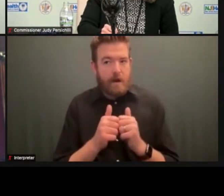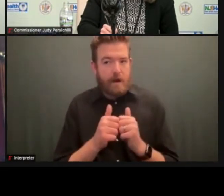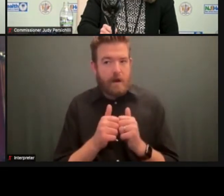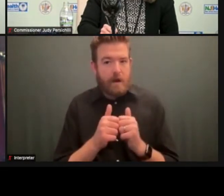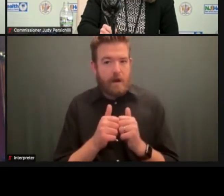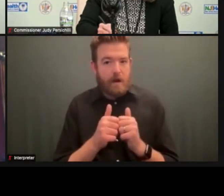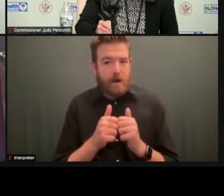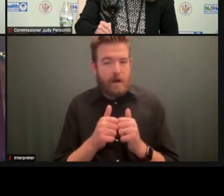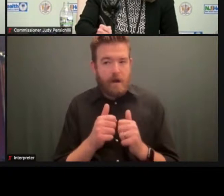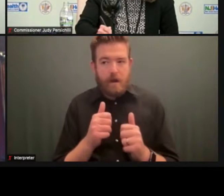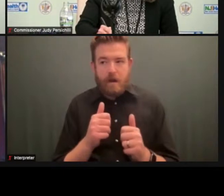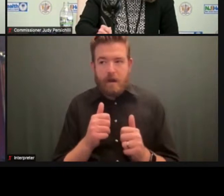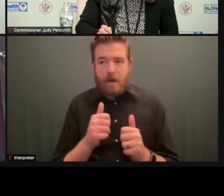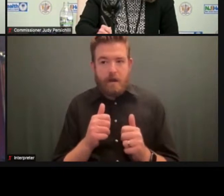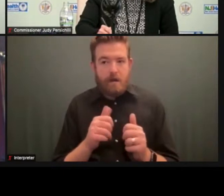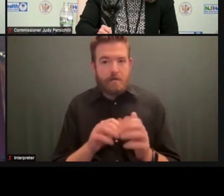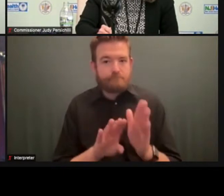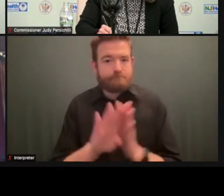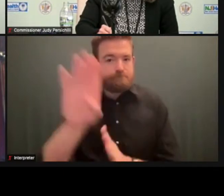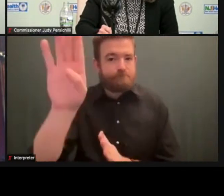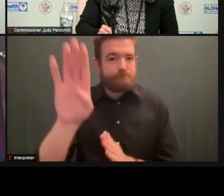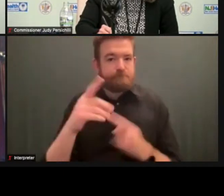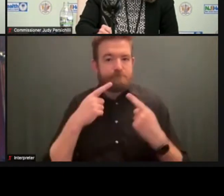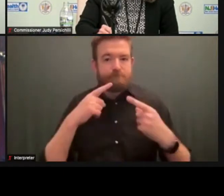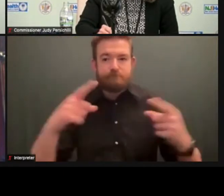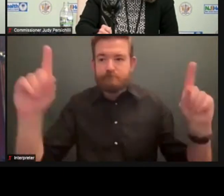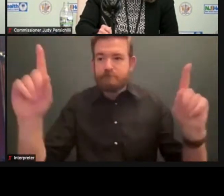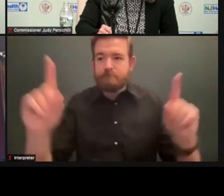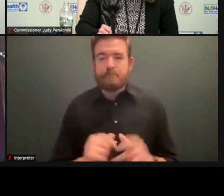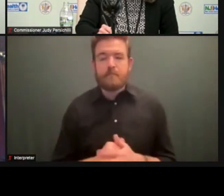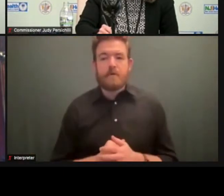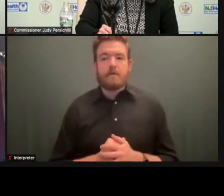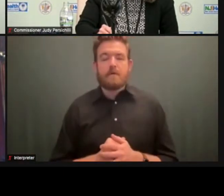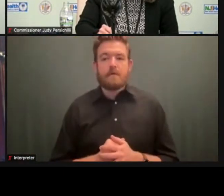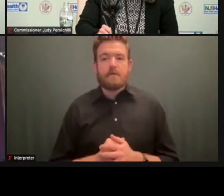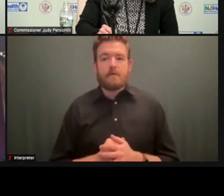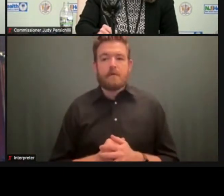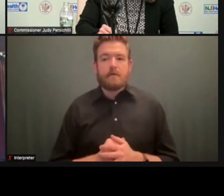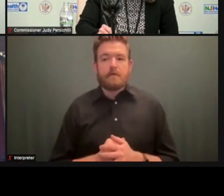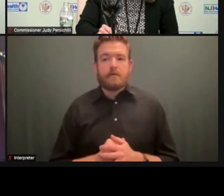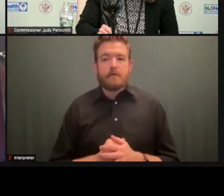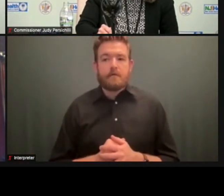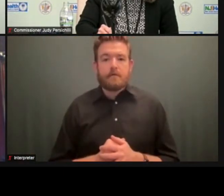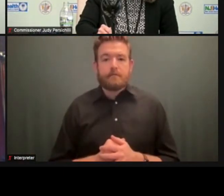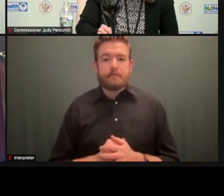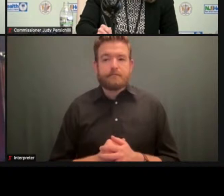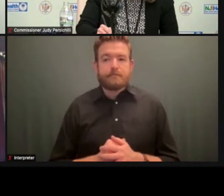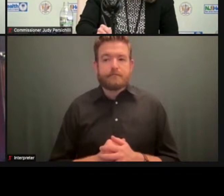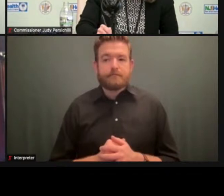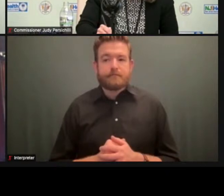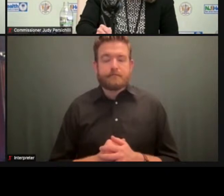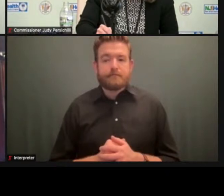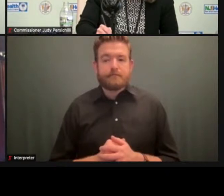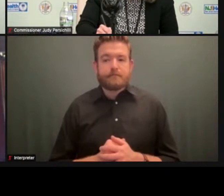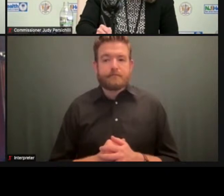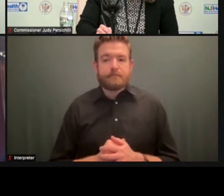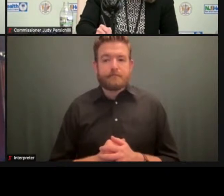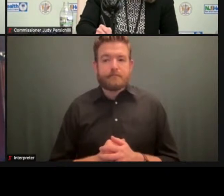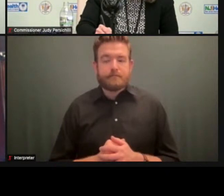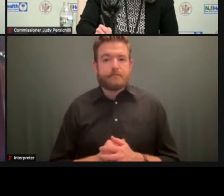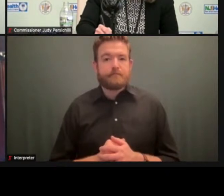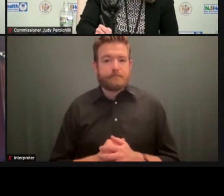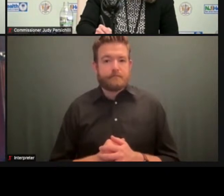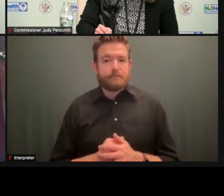restrictions. And I guess given sort of how the situation and COVID has deteriorated and just how the sheer